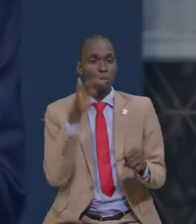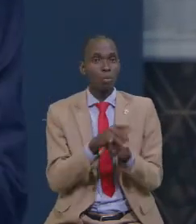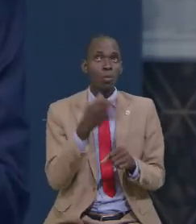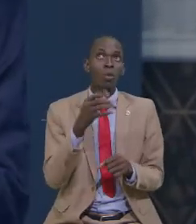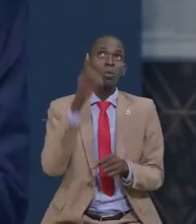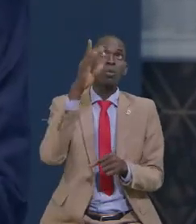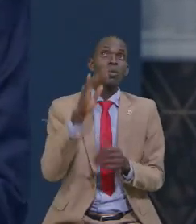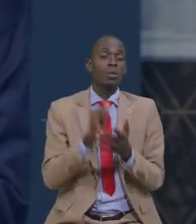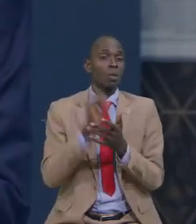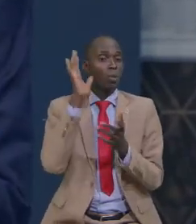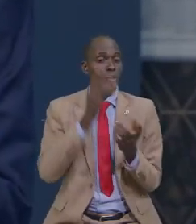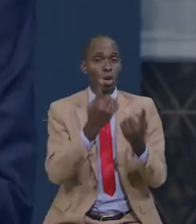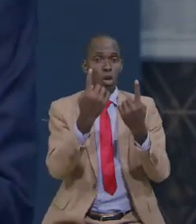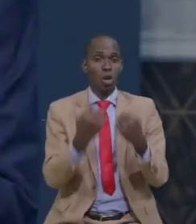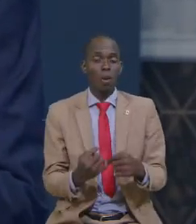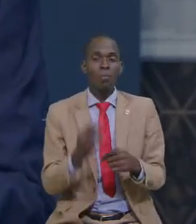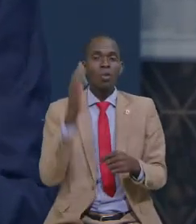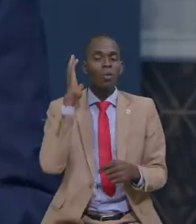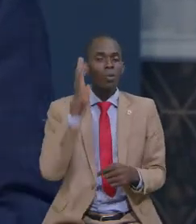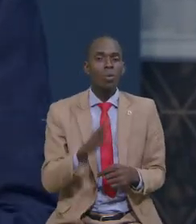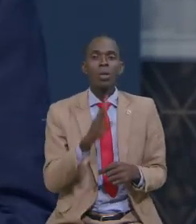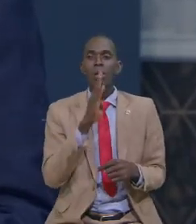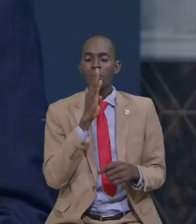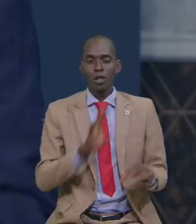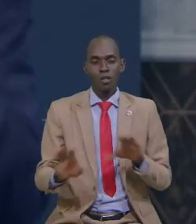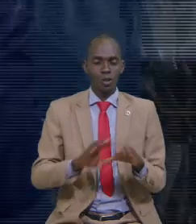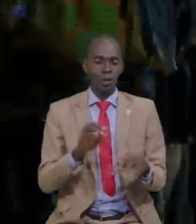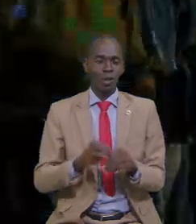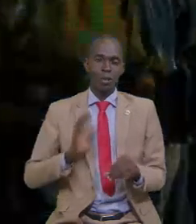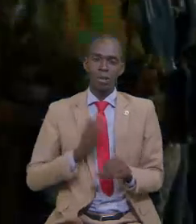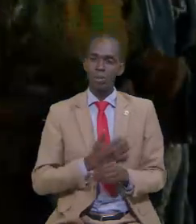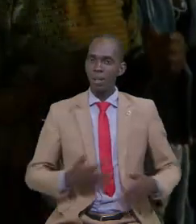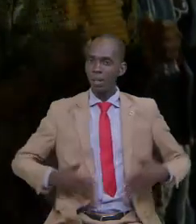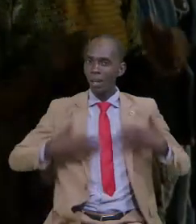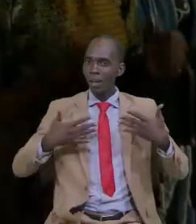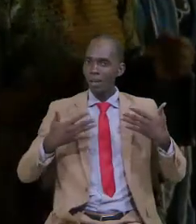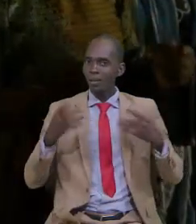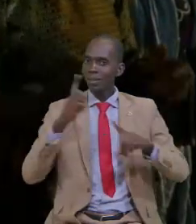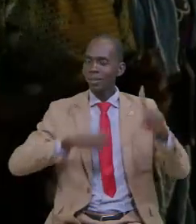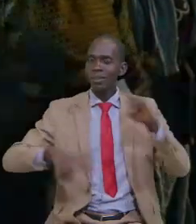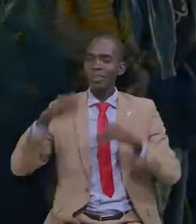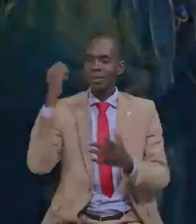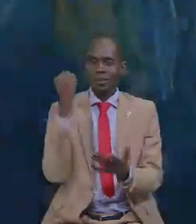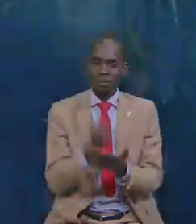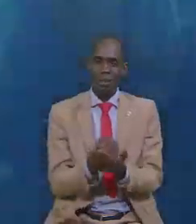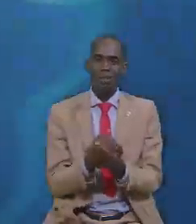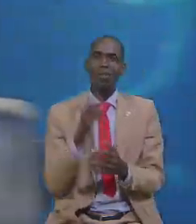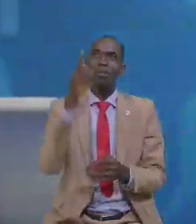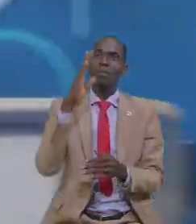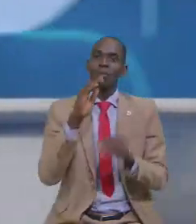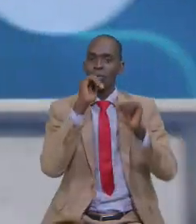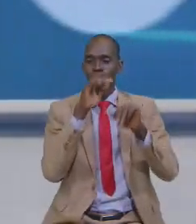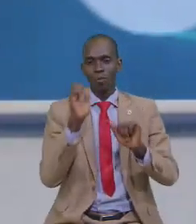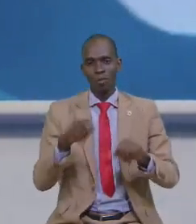come is going to be fulfilled in our lives. God bless you. You can see that we're coming to